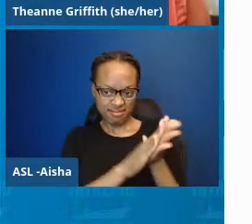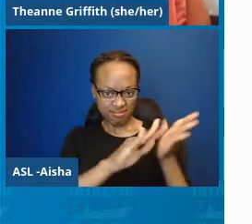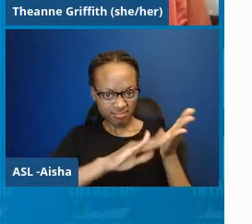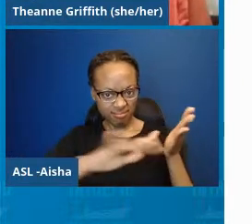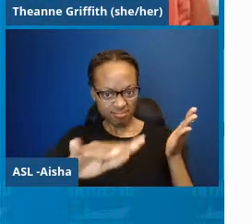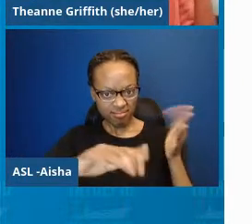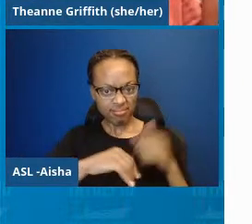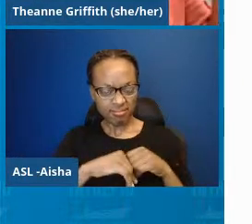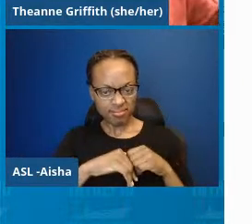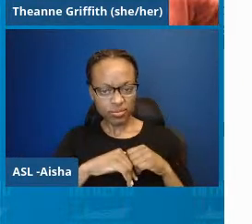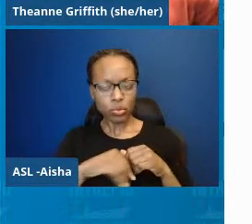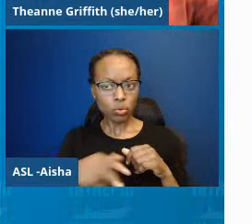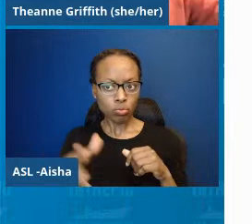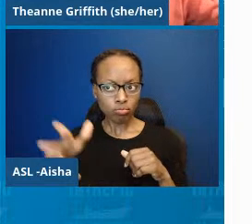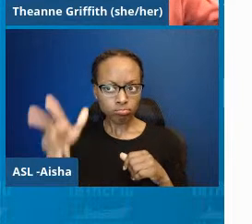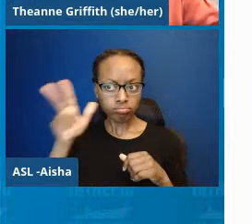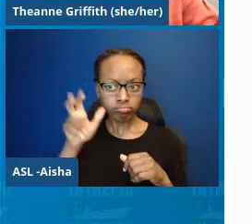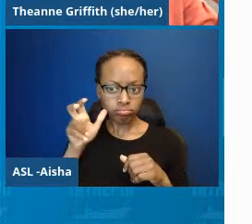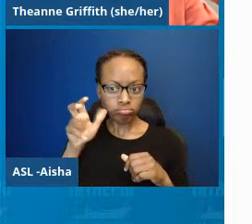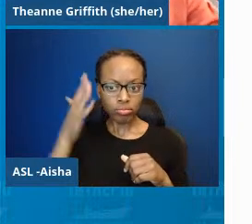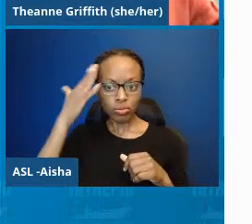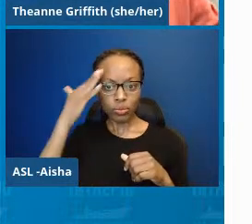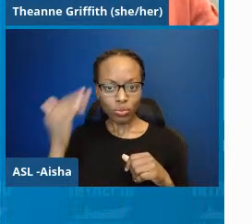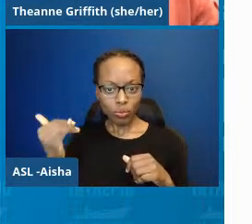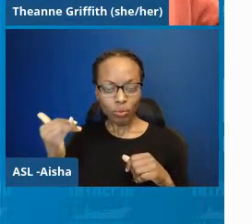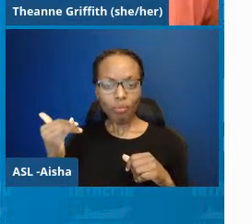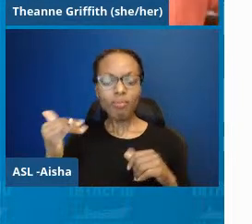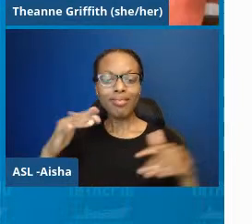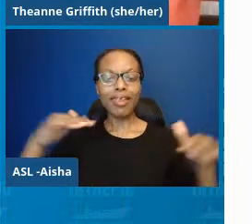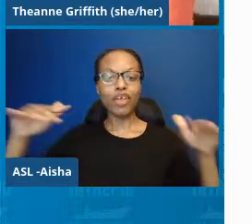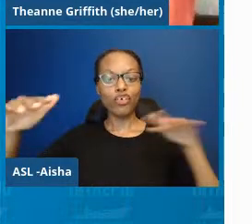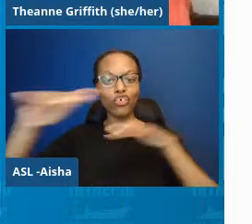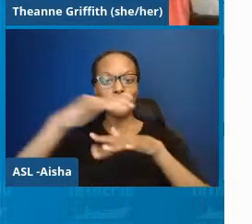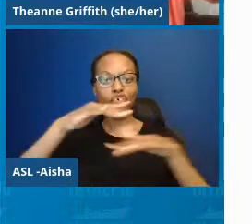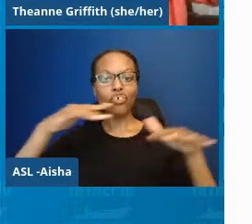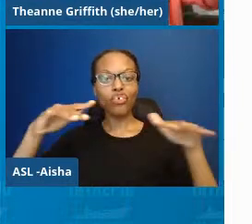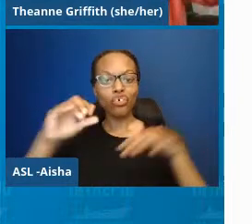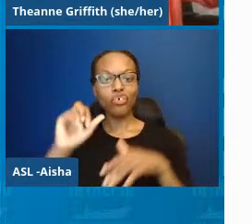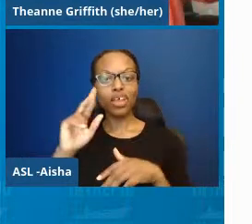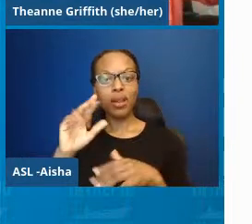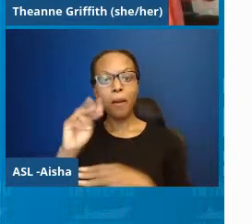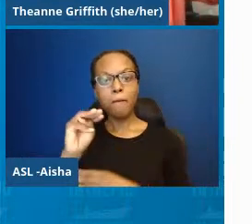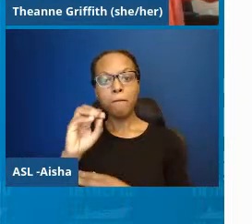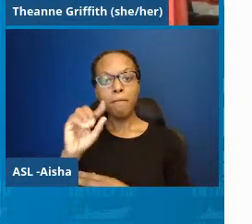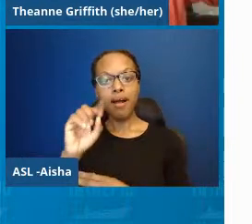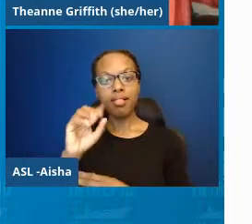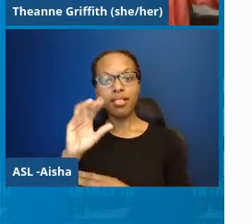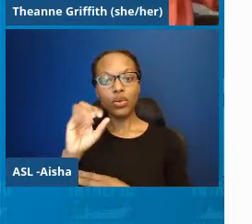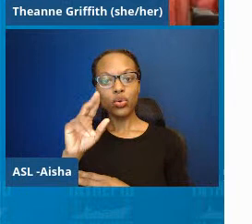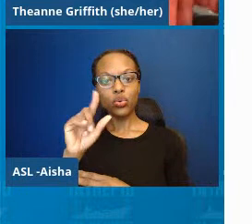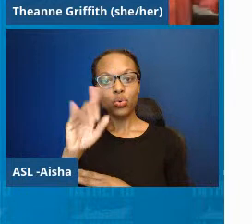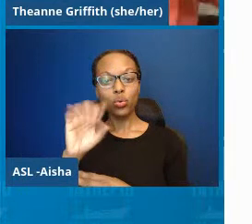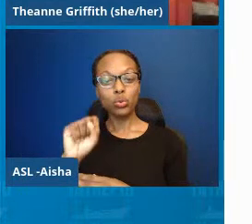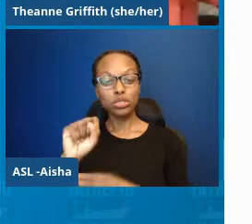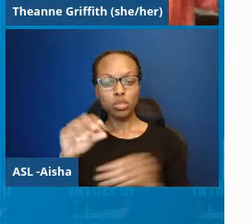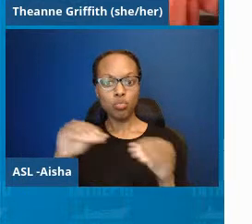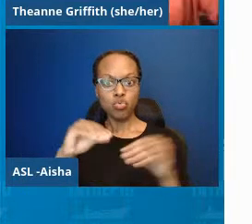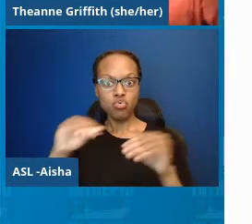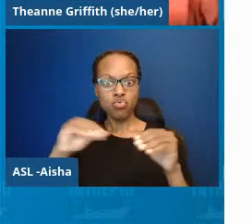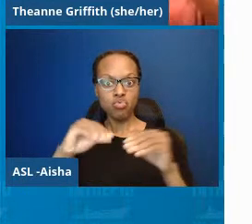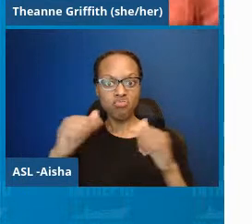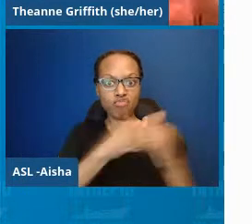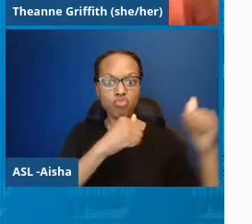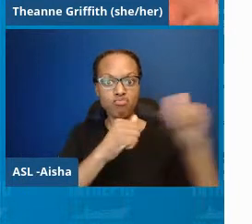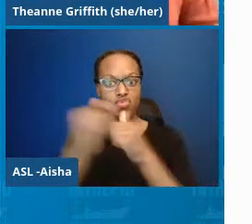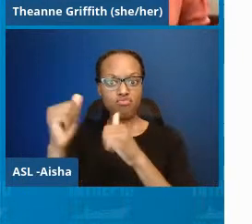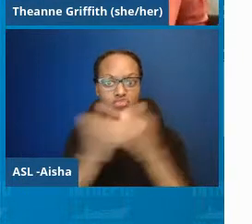we hear that because air molecules in the air begin vibrating and crashing into each other and